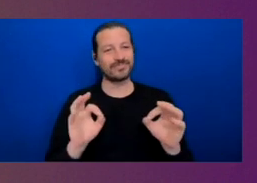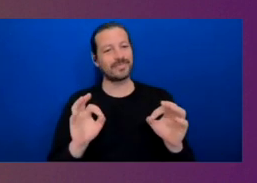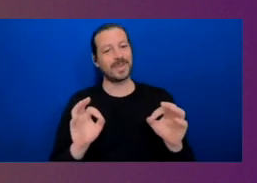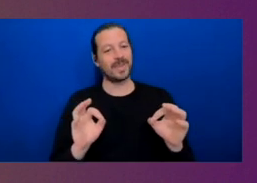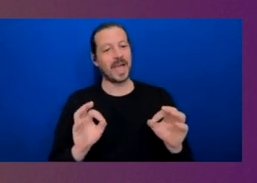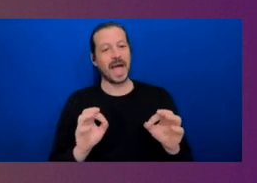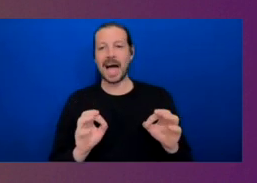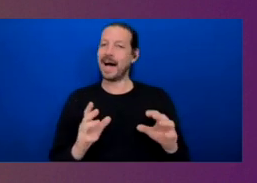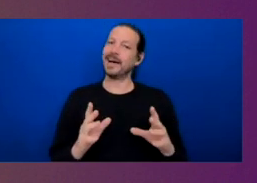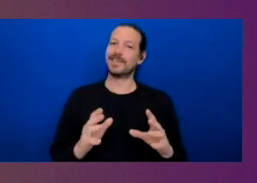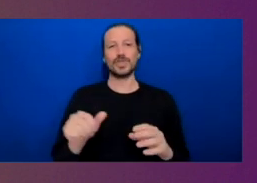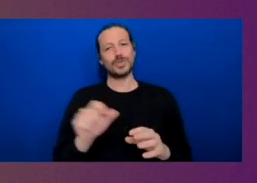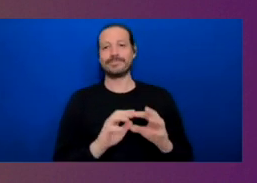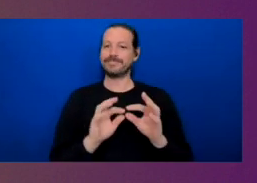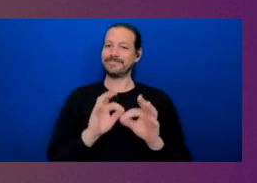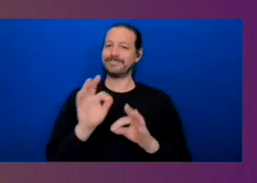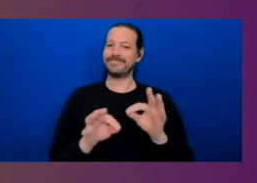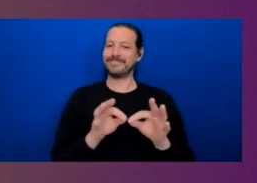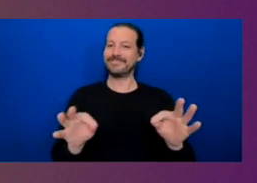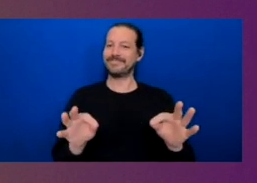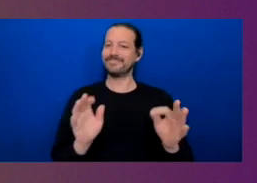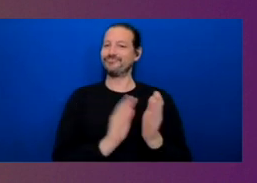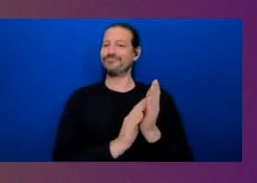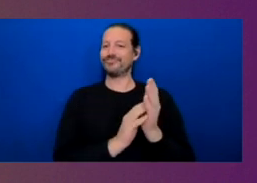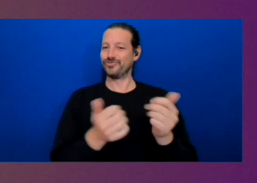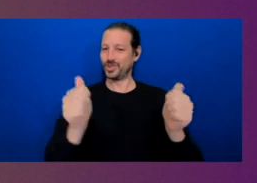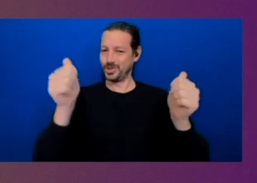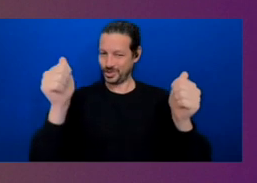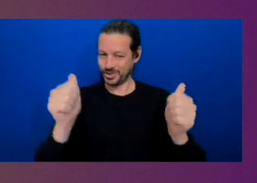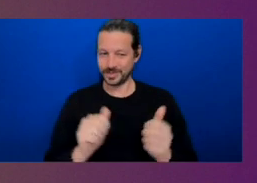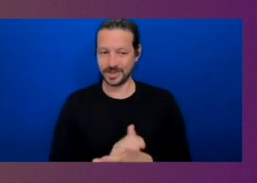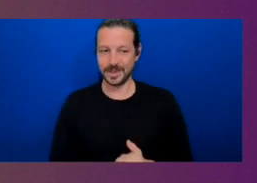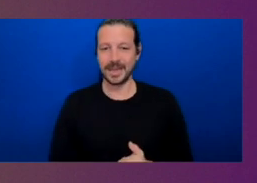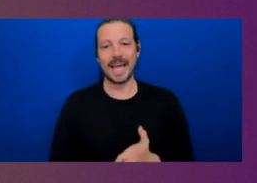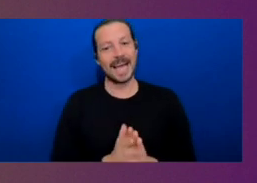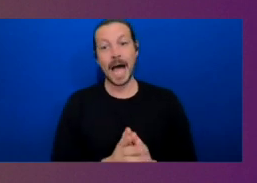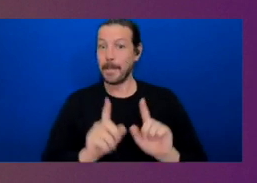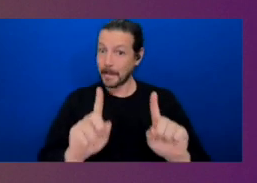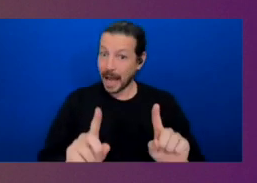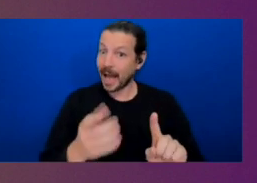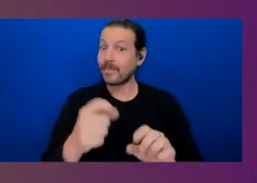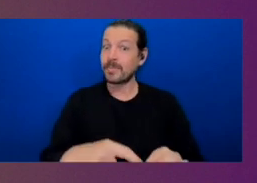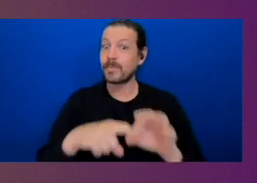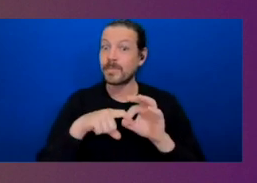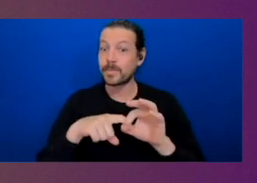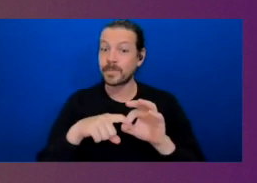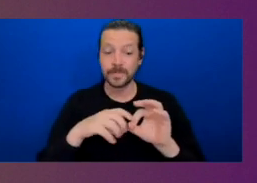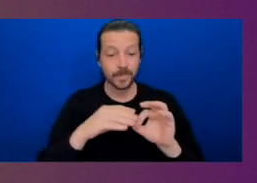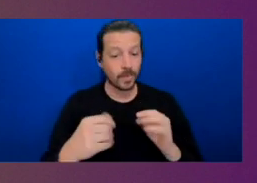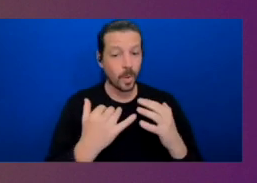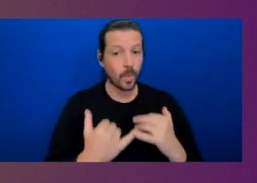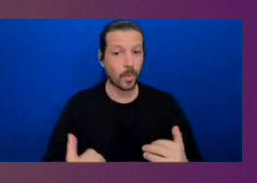should just like tie a bow in this webinar right now with that point. But we do have some questions here from the